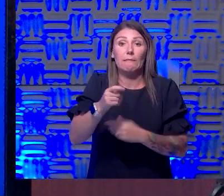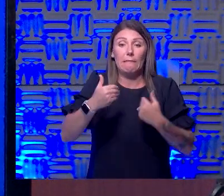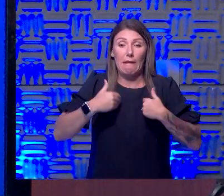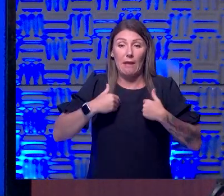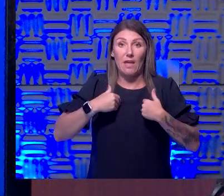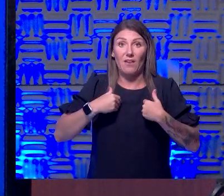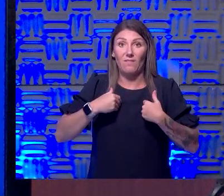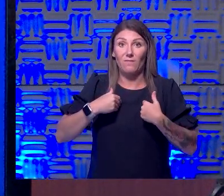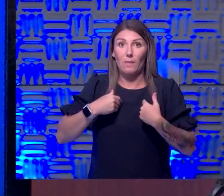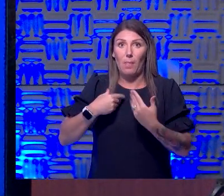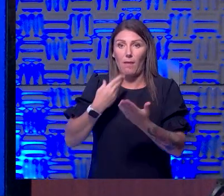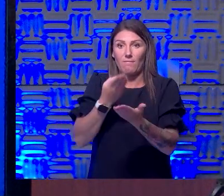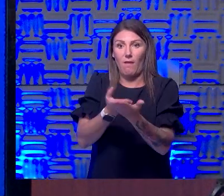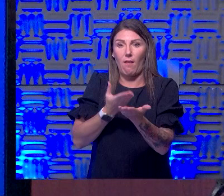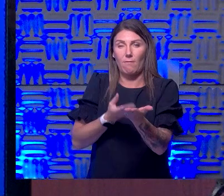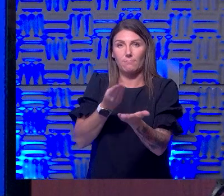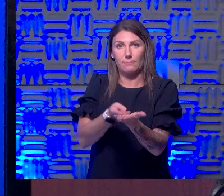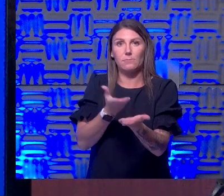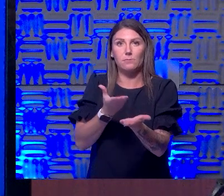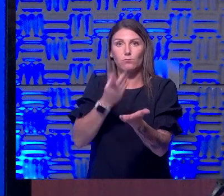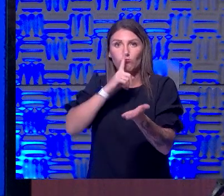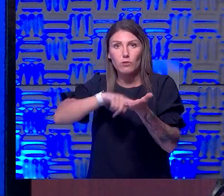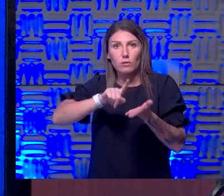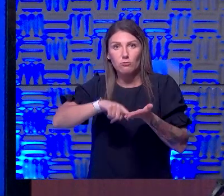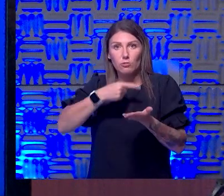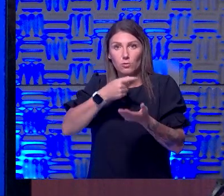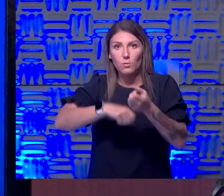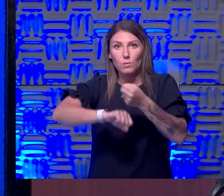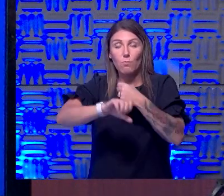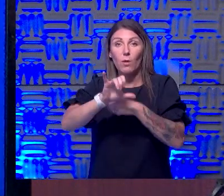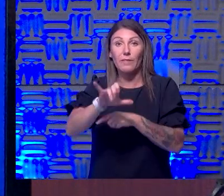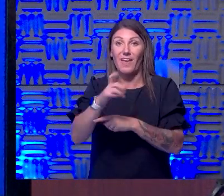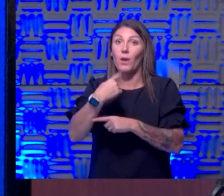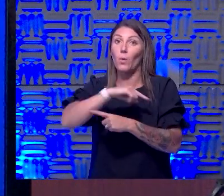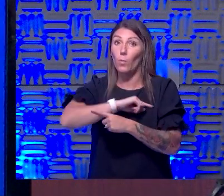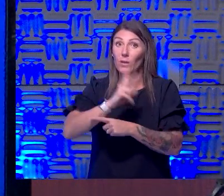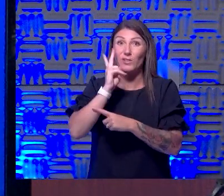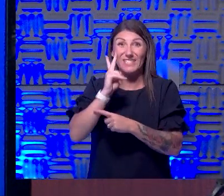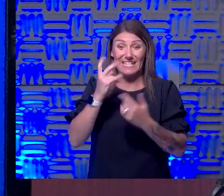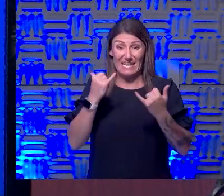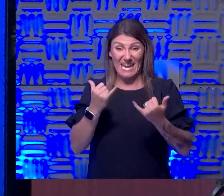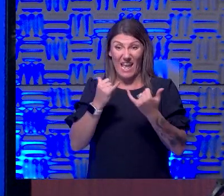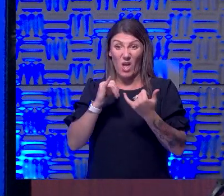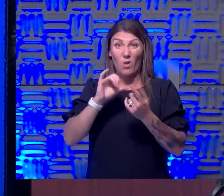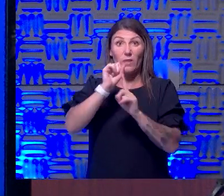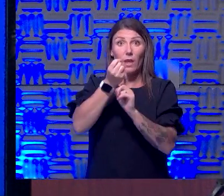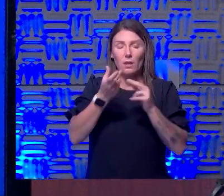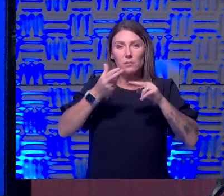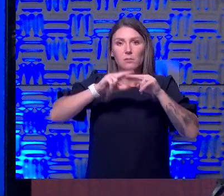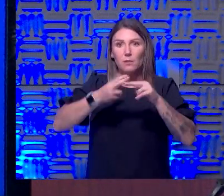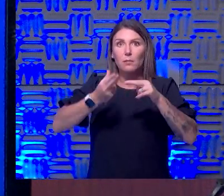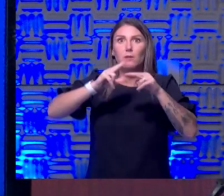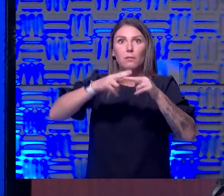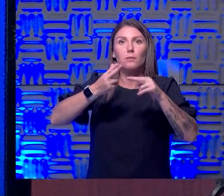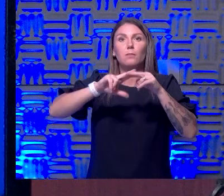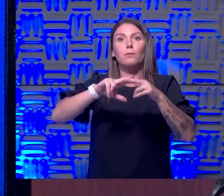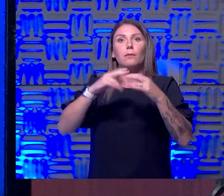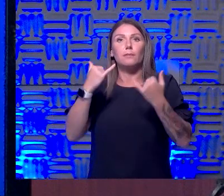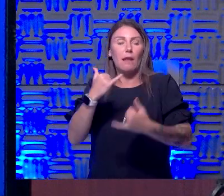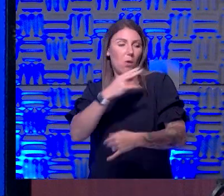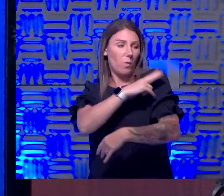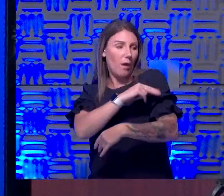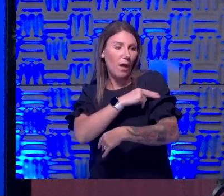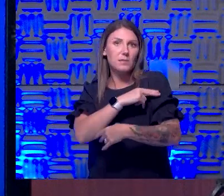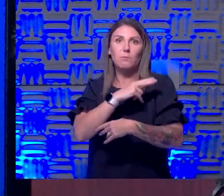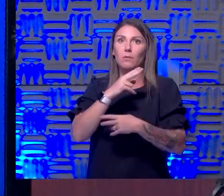some data to be able to support doing that. Well, I think now we're seeing the cases going up, the hospitalizations are soon to follow,